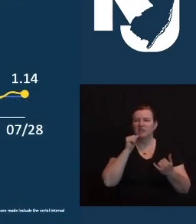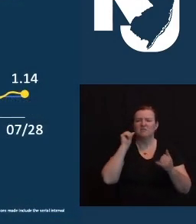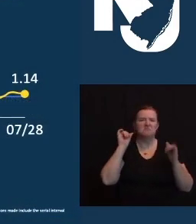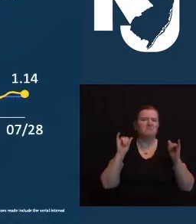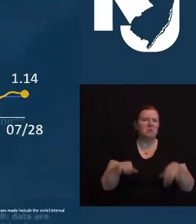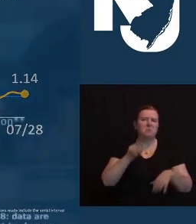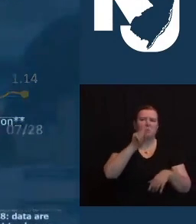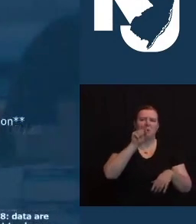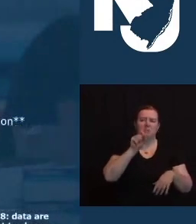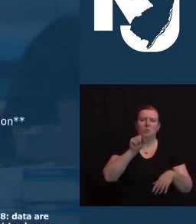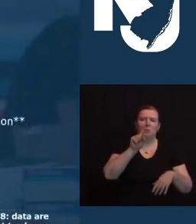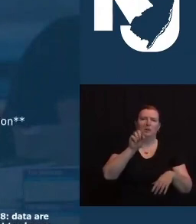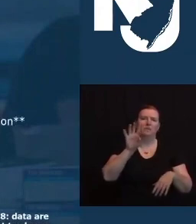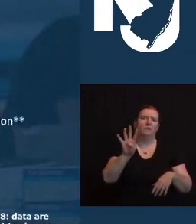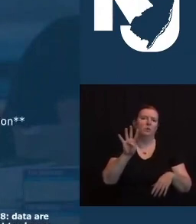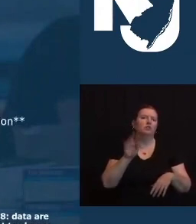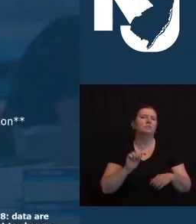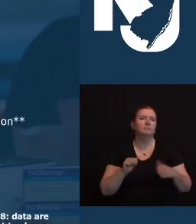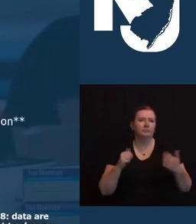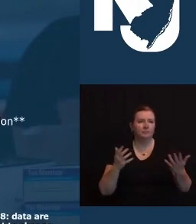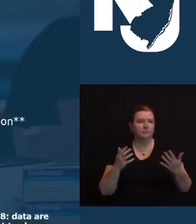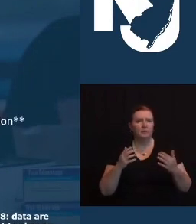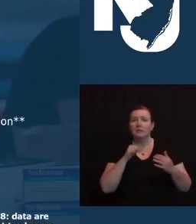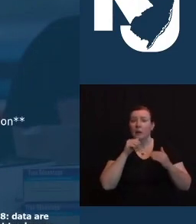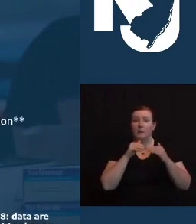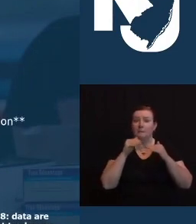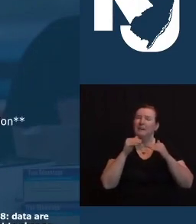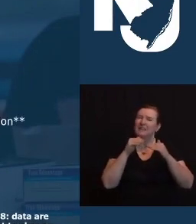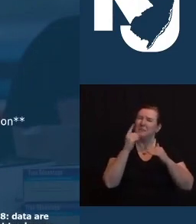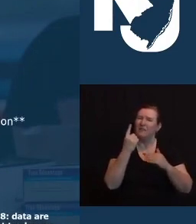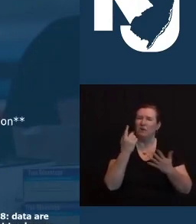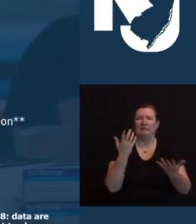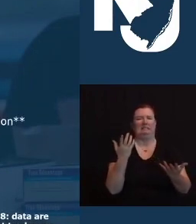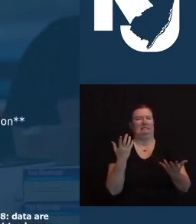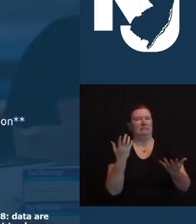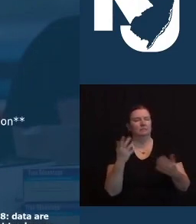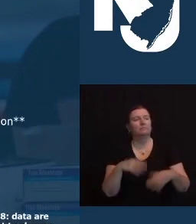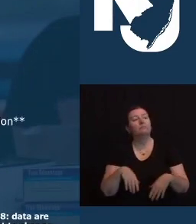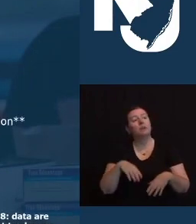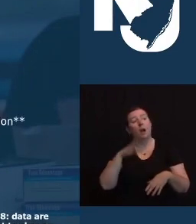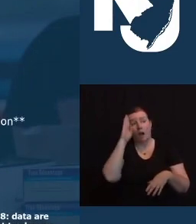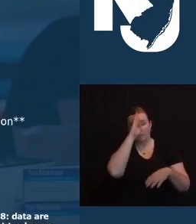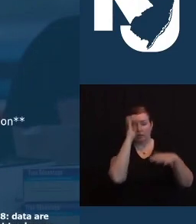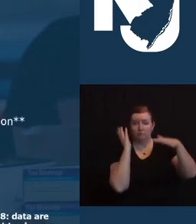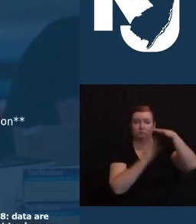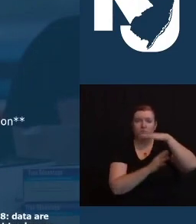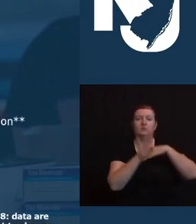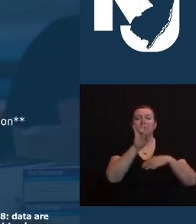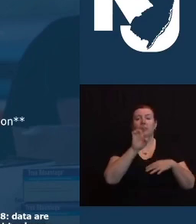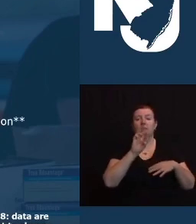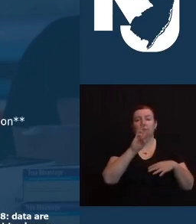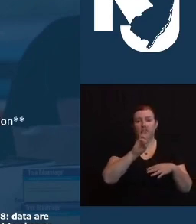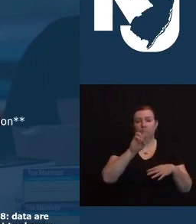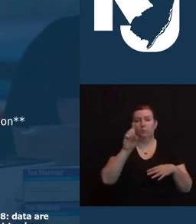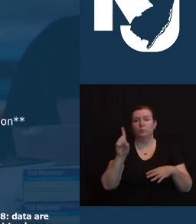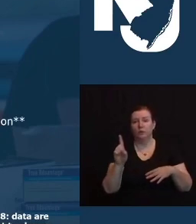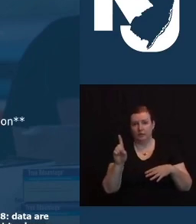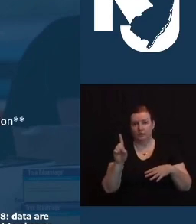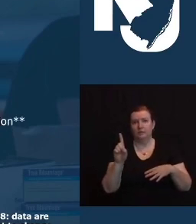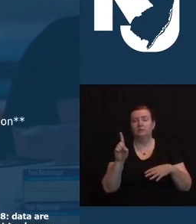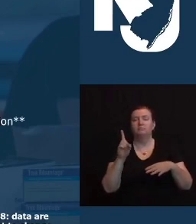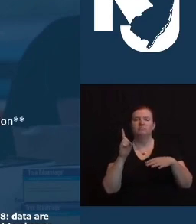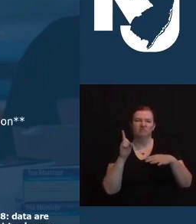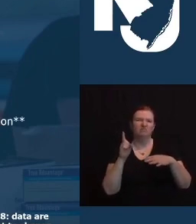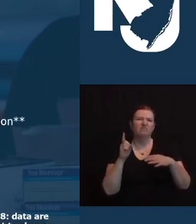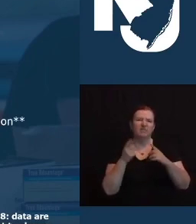1.14, above 1, which we don't like. In our hospitals, we had 361 patients as of last night's report